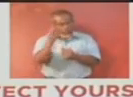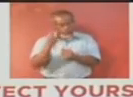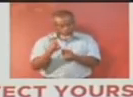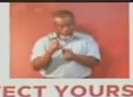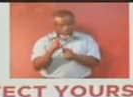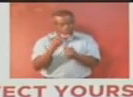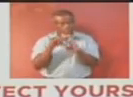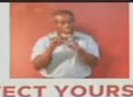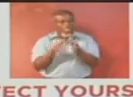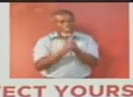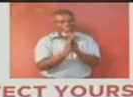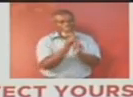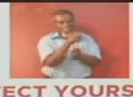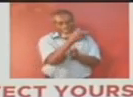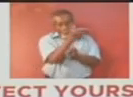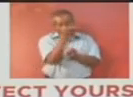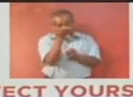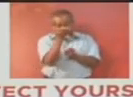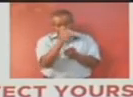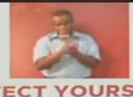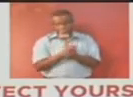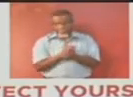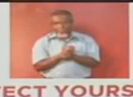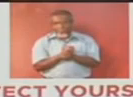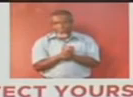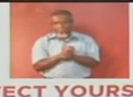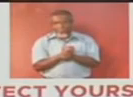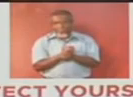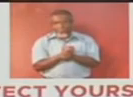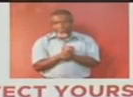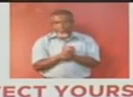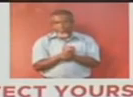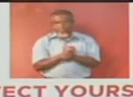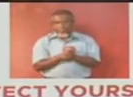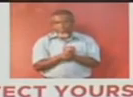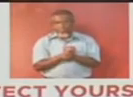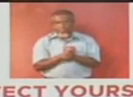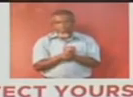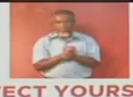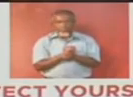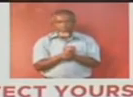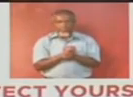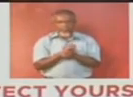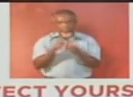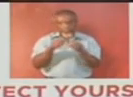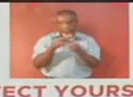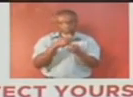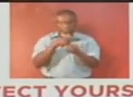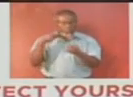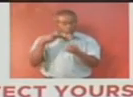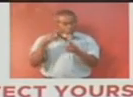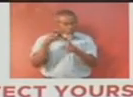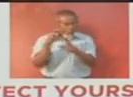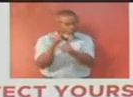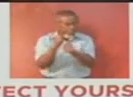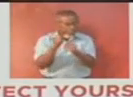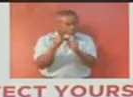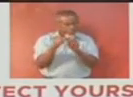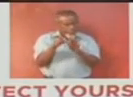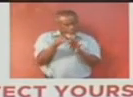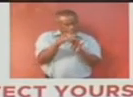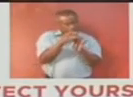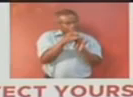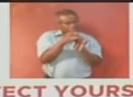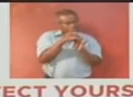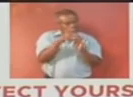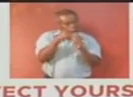the healthcare system. Now, with respect to the risk of getting infected in the household, we do